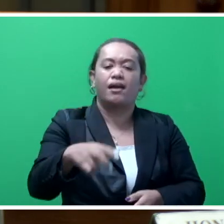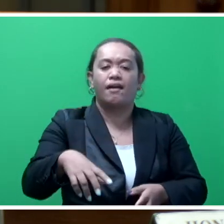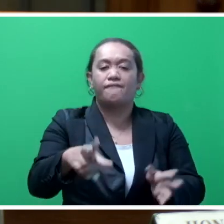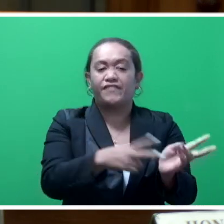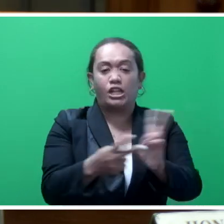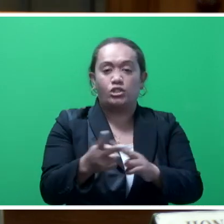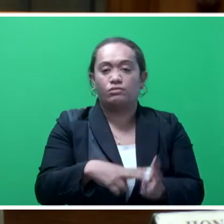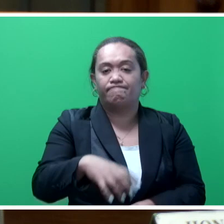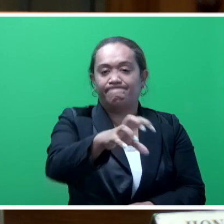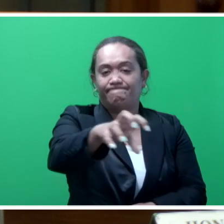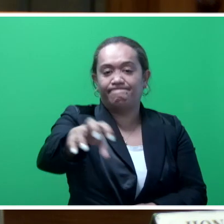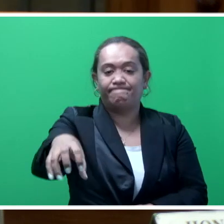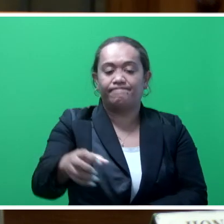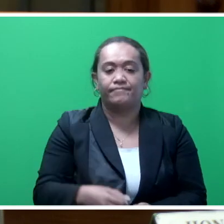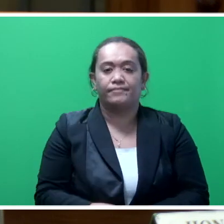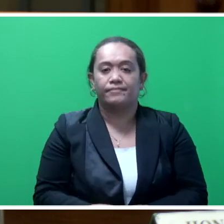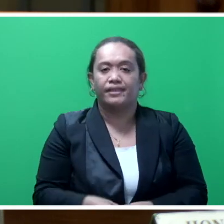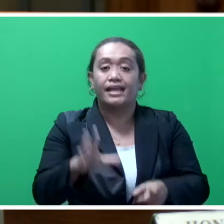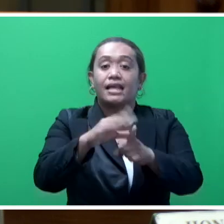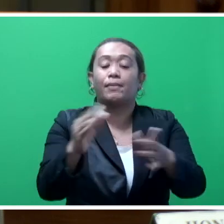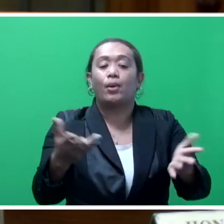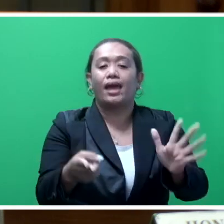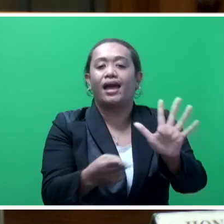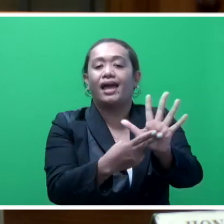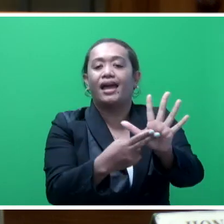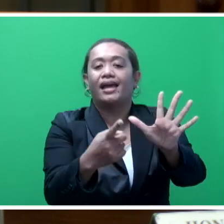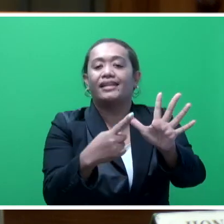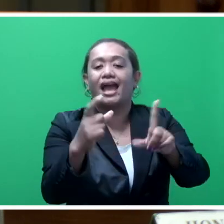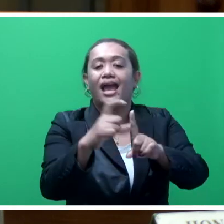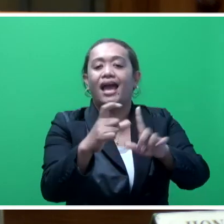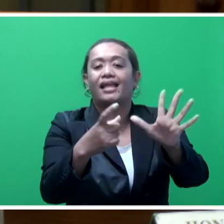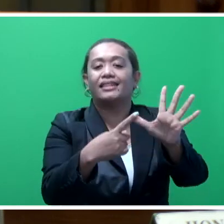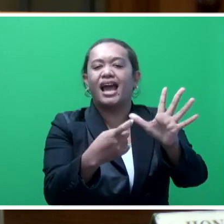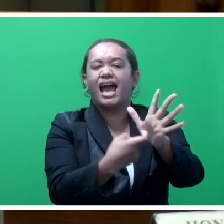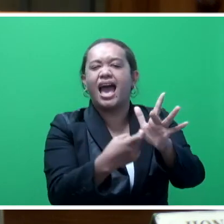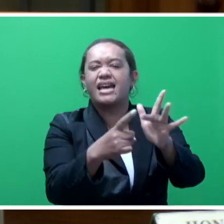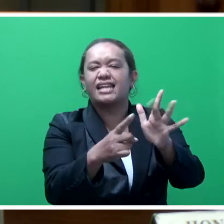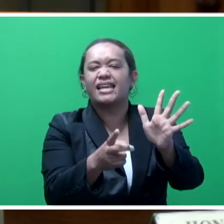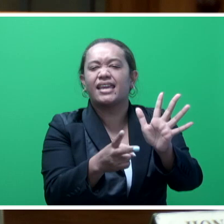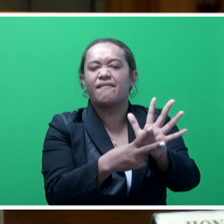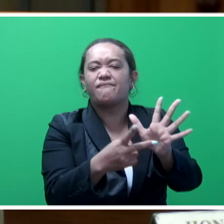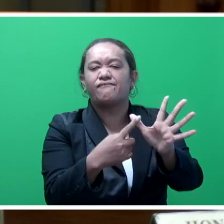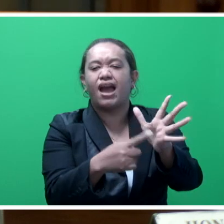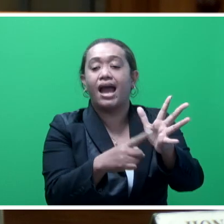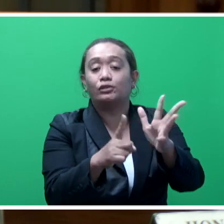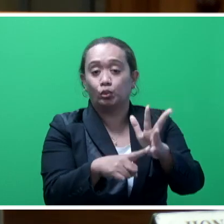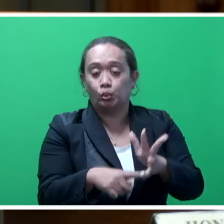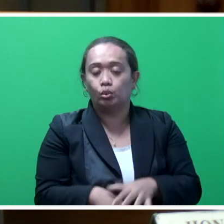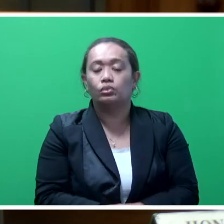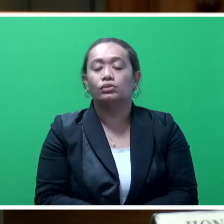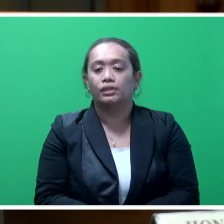delivered a couple of truckloads of poultry manure so that, you know, they can develop their own compost from